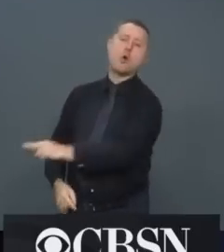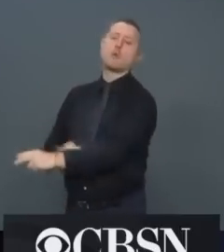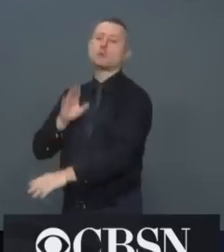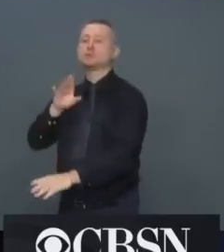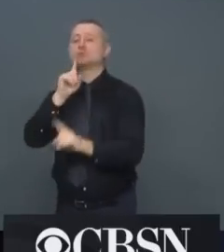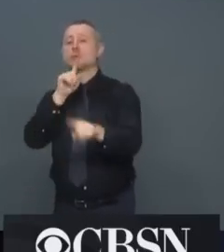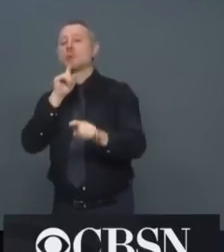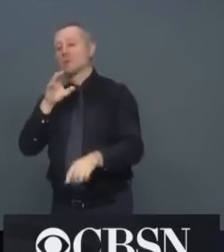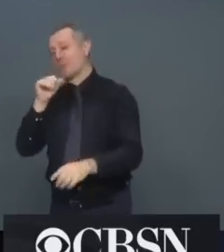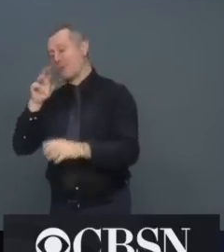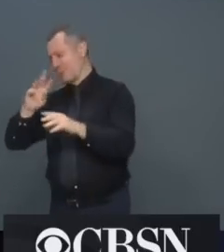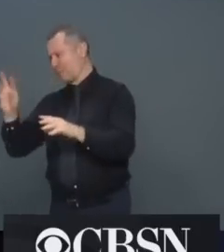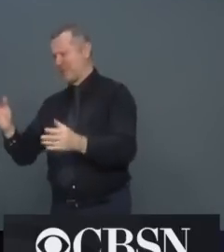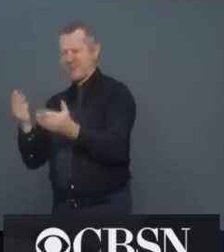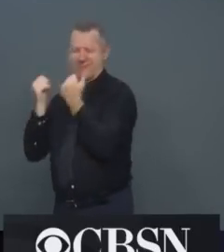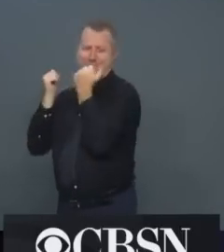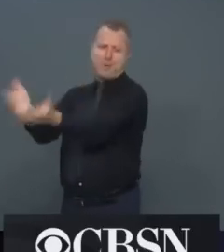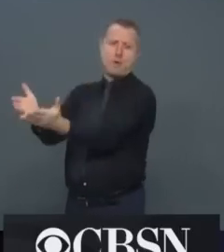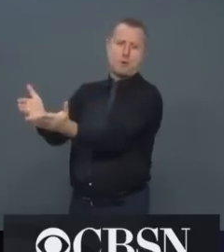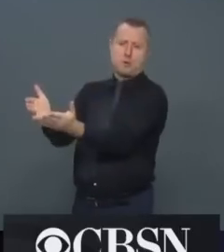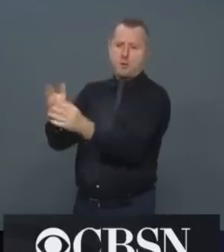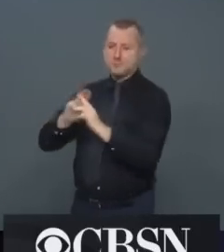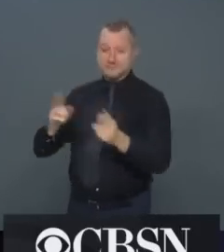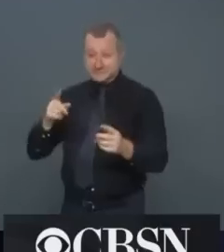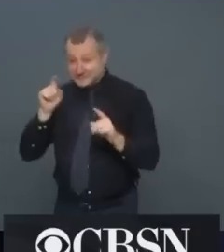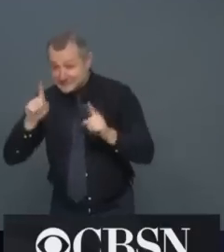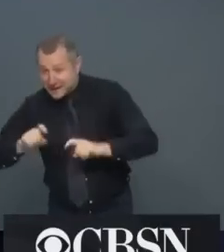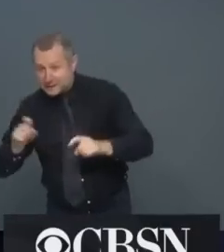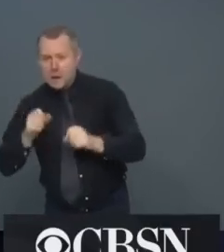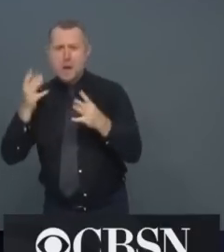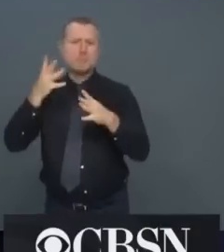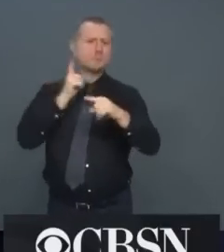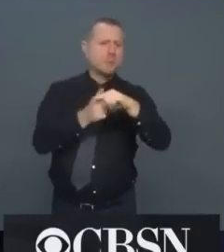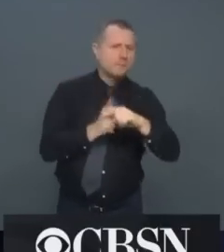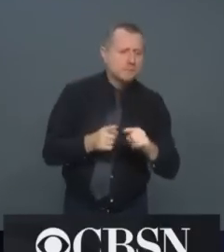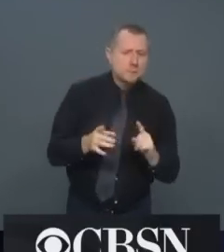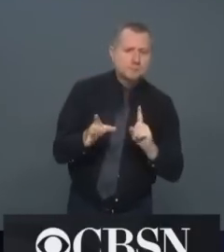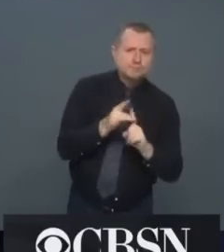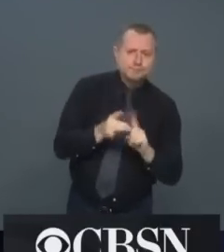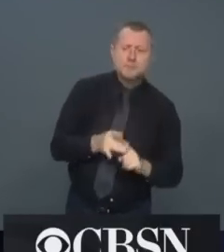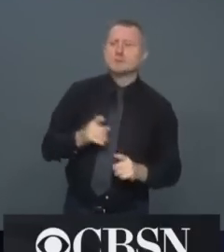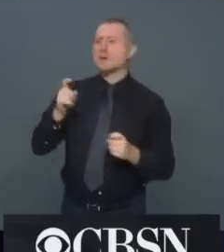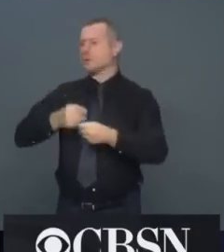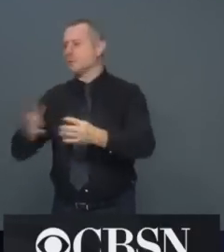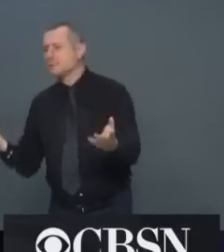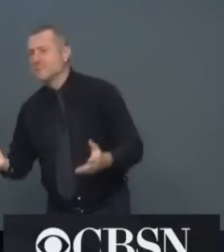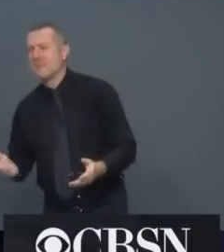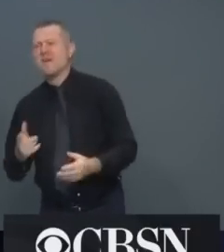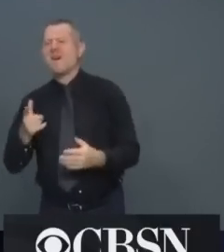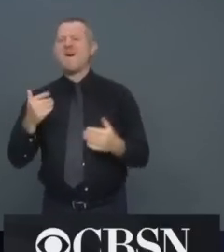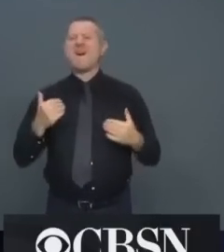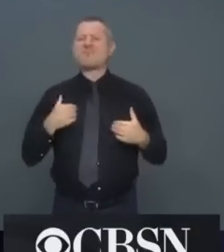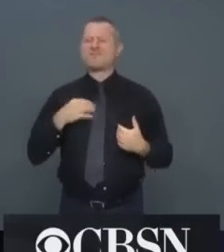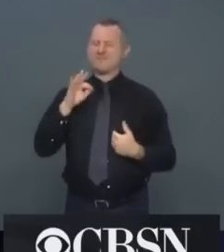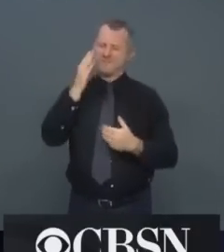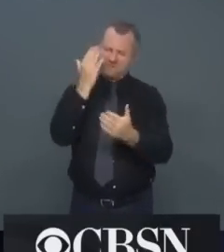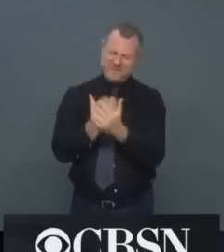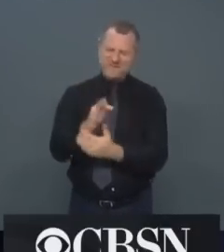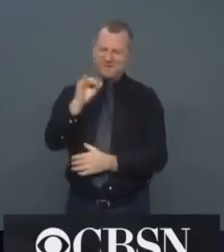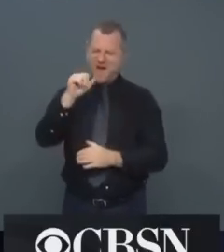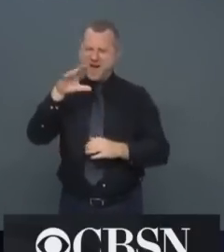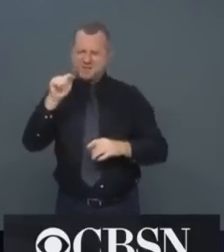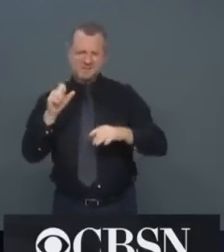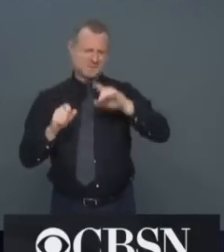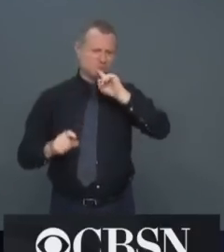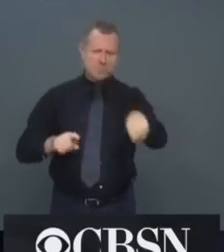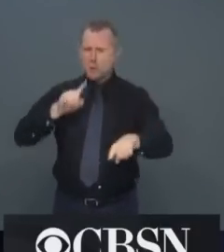they doing enough tests? What's the positive rate? You know, let's keep it, it's a factually answered question, which